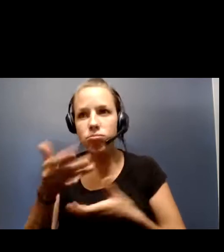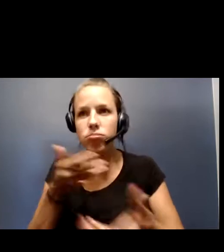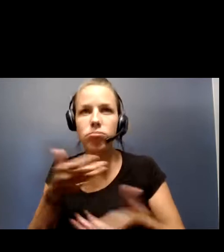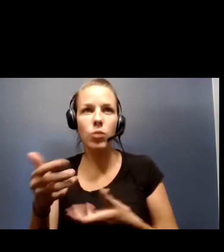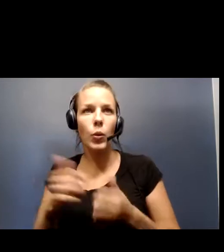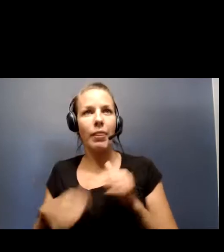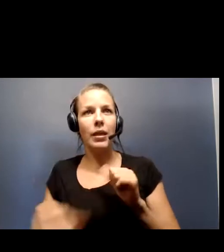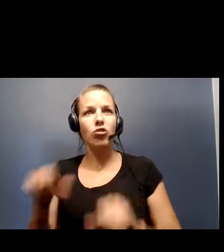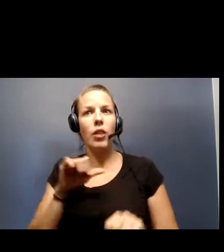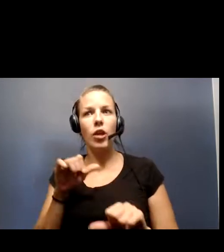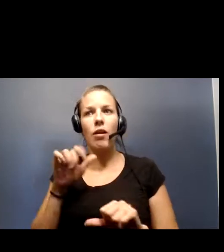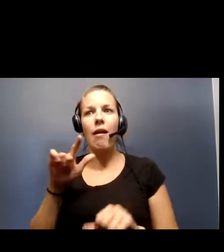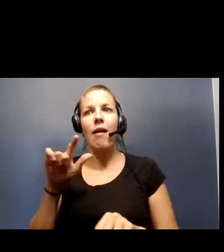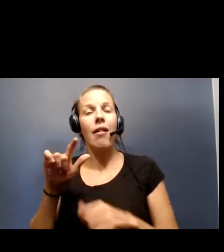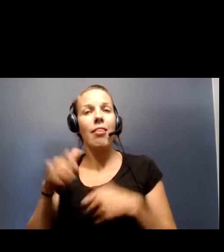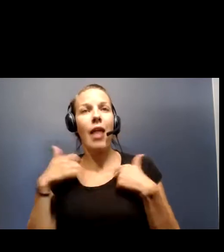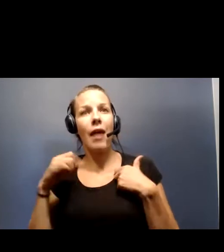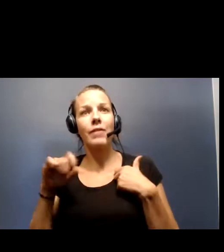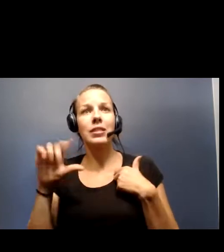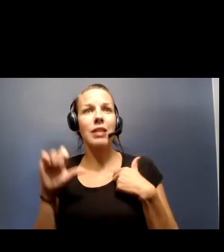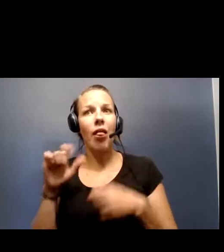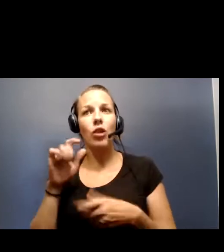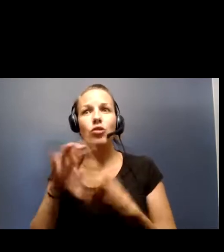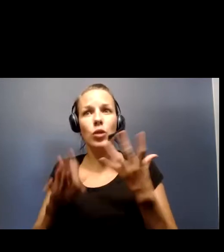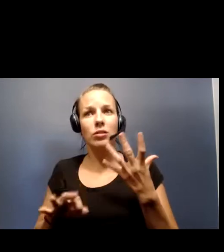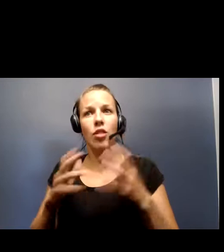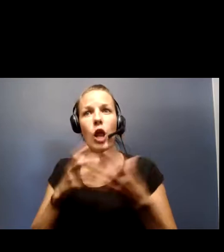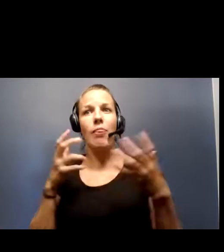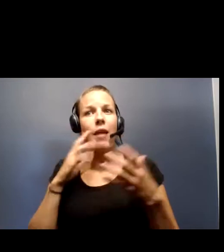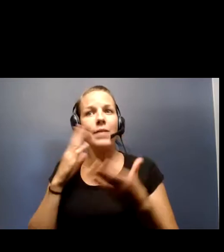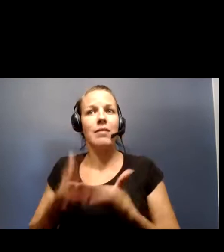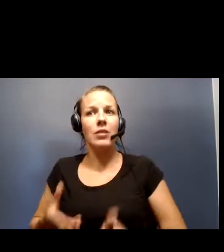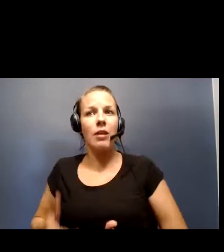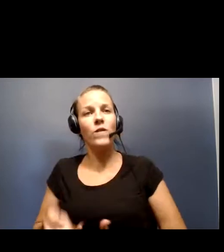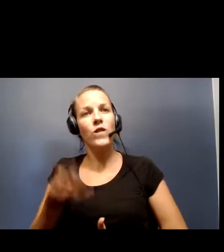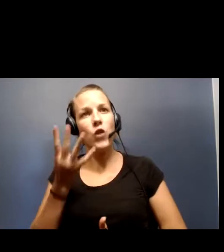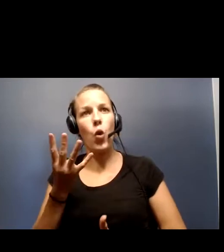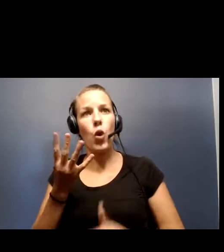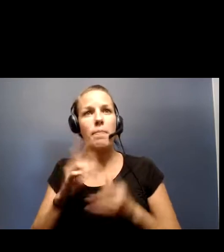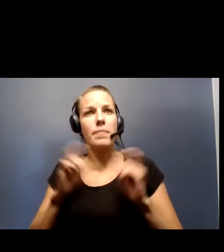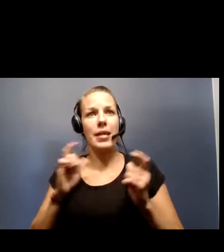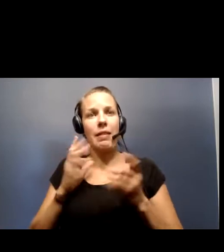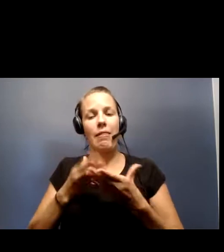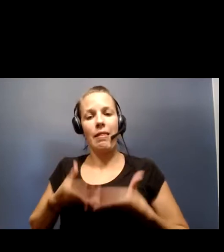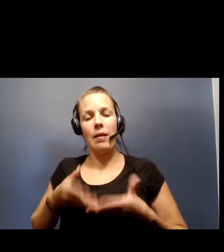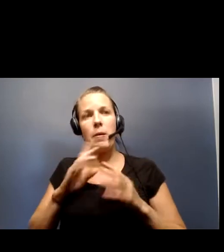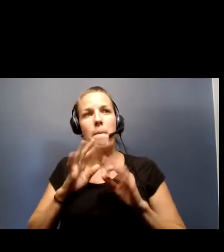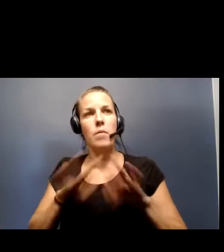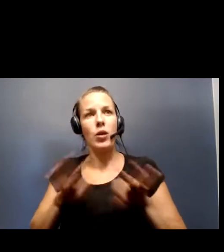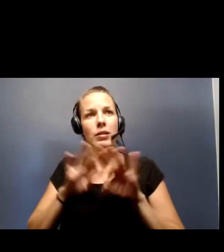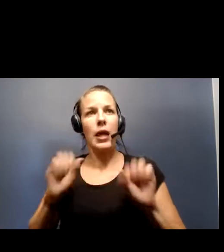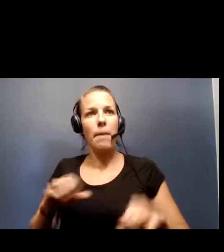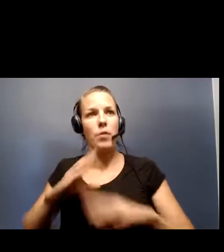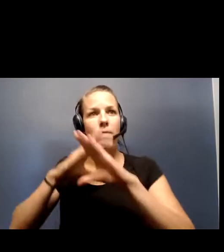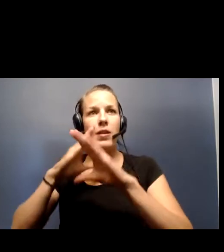in terms of lifestyle choices, there's very strong evidence that there are 4 major factors that can actually make a big difference in preventing and managing